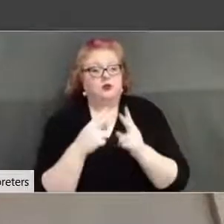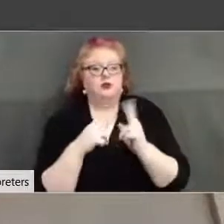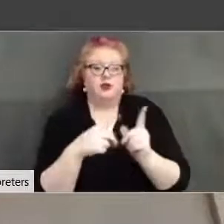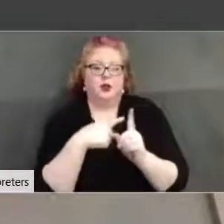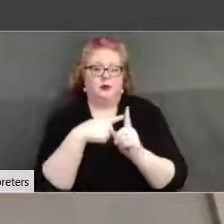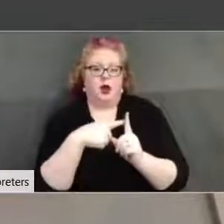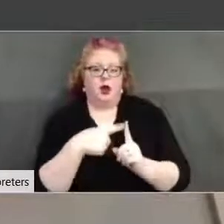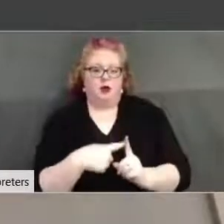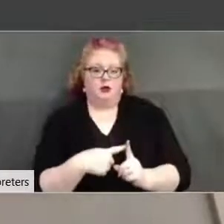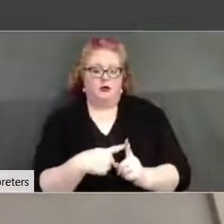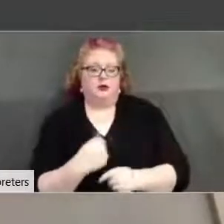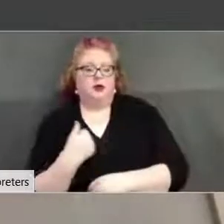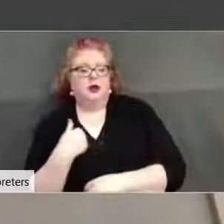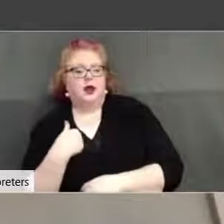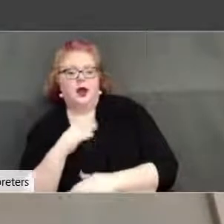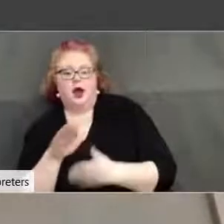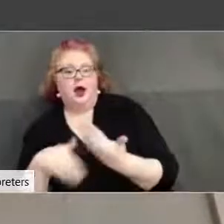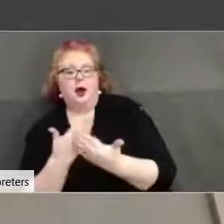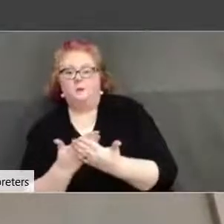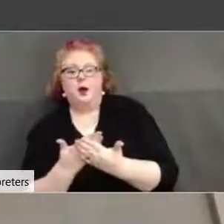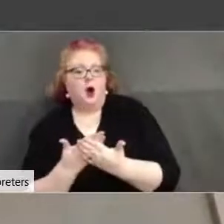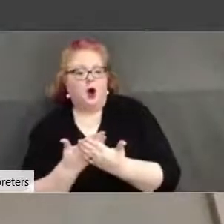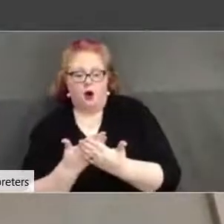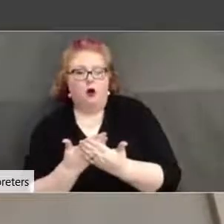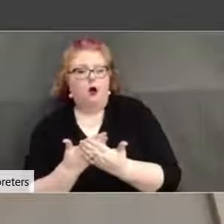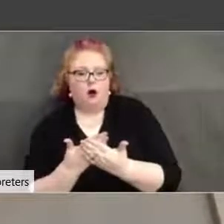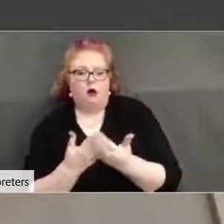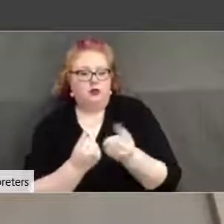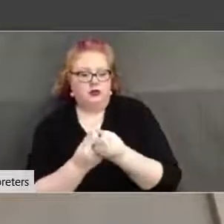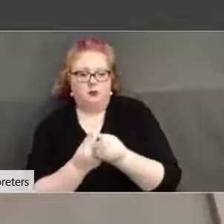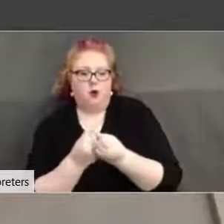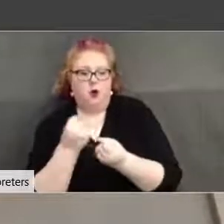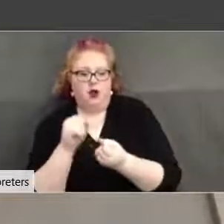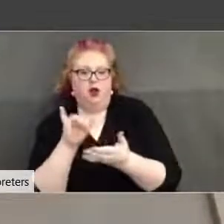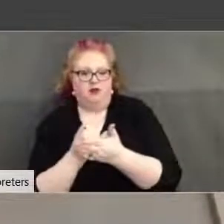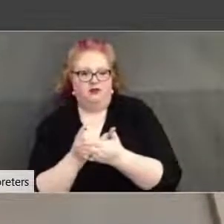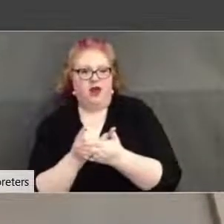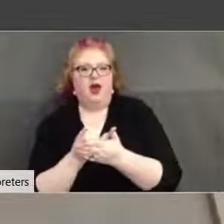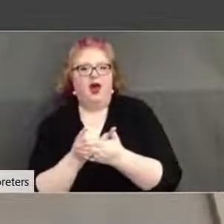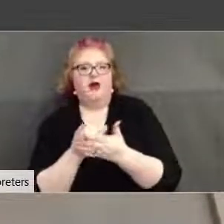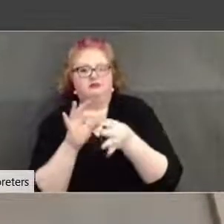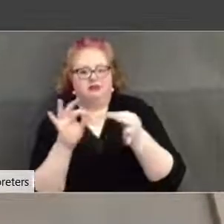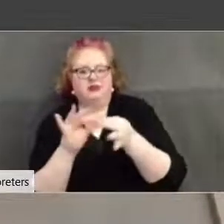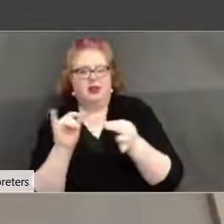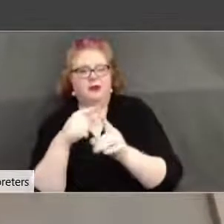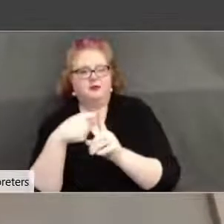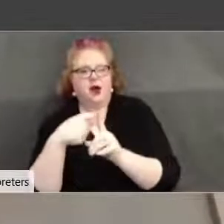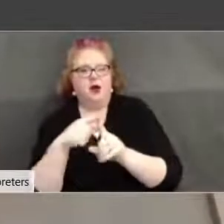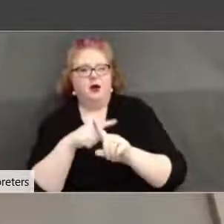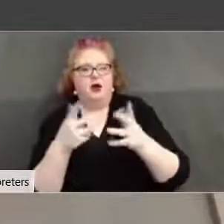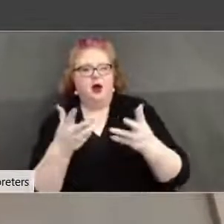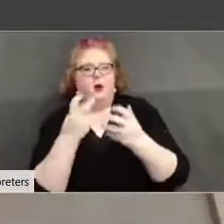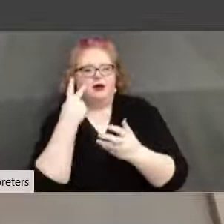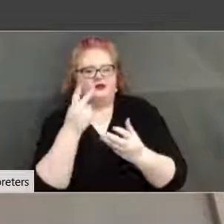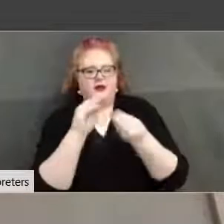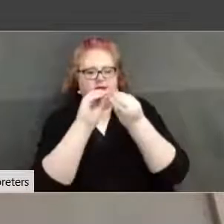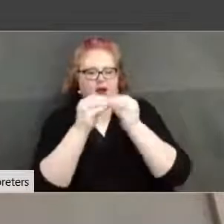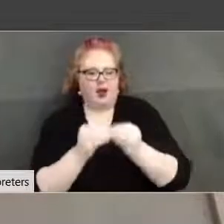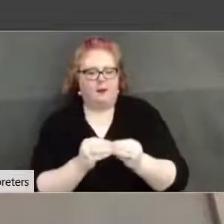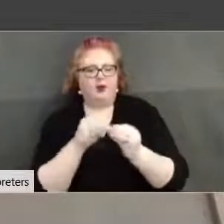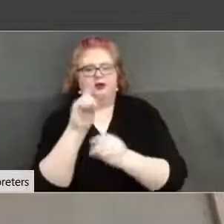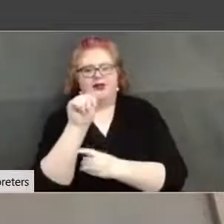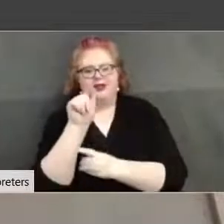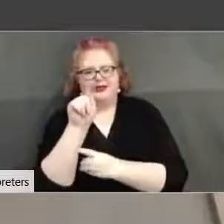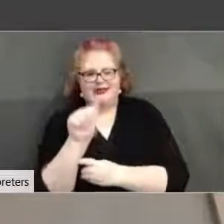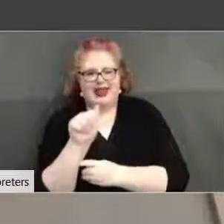I'm all for hearing that it's positive, but I'd like to see some hard numbers and data with the companies improved. I mean,